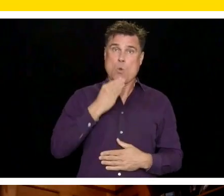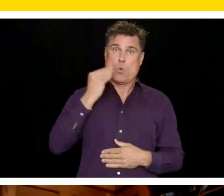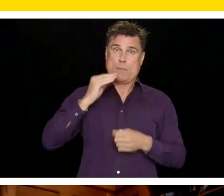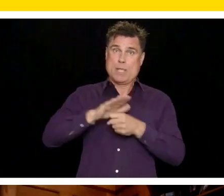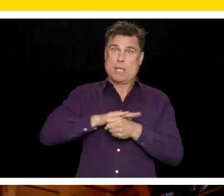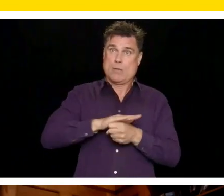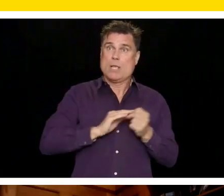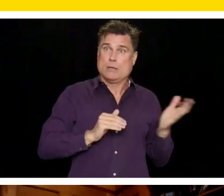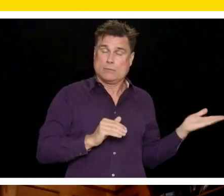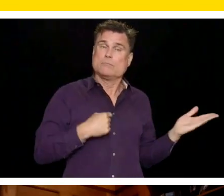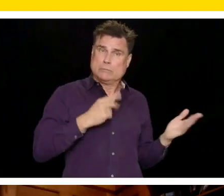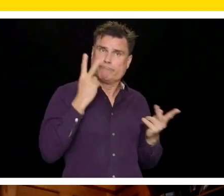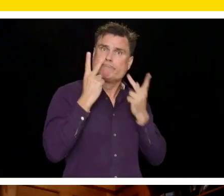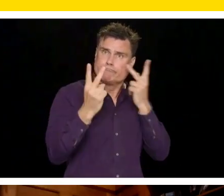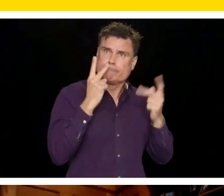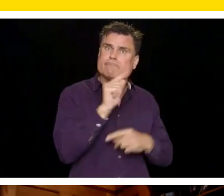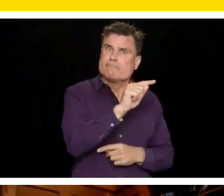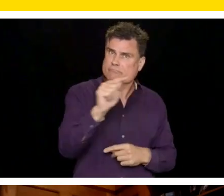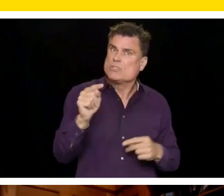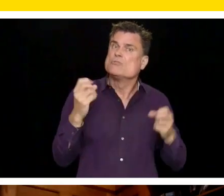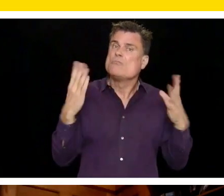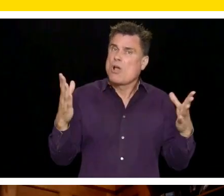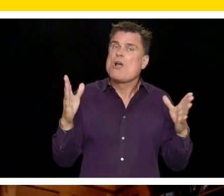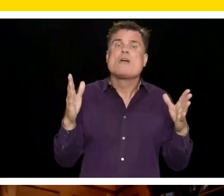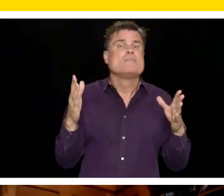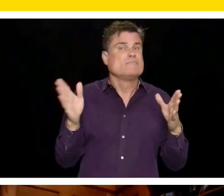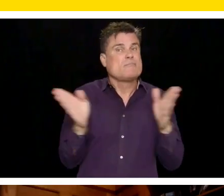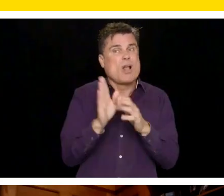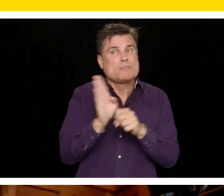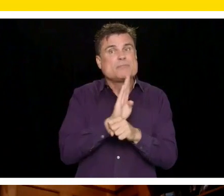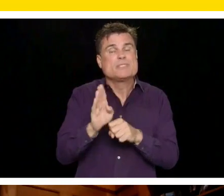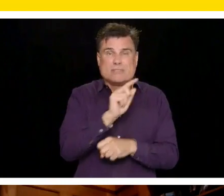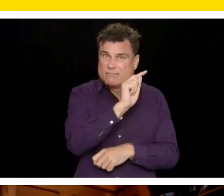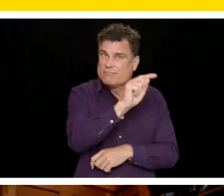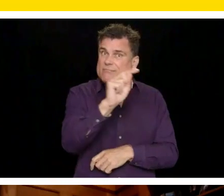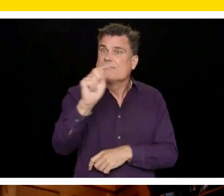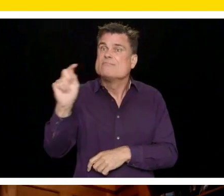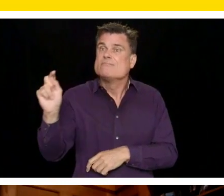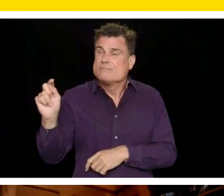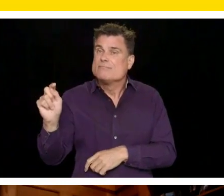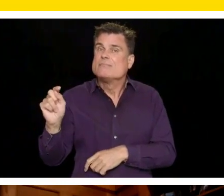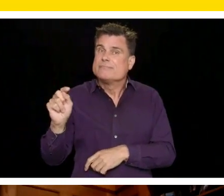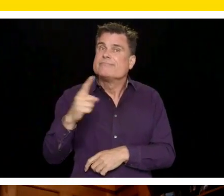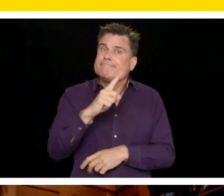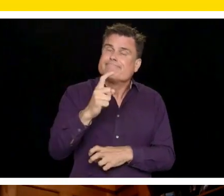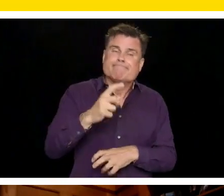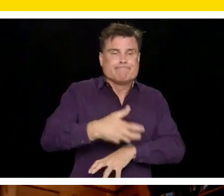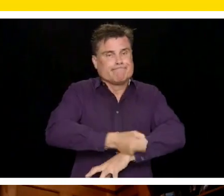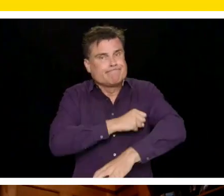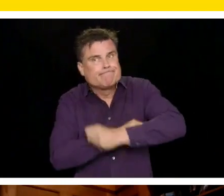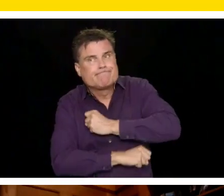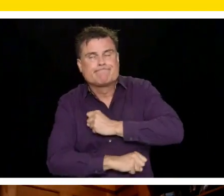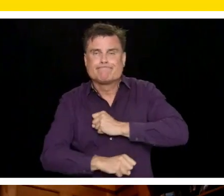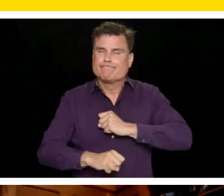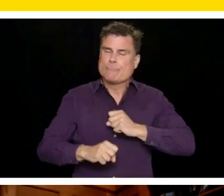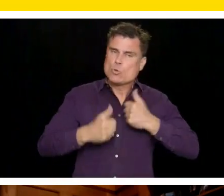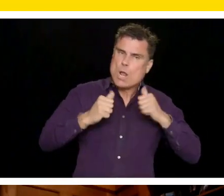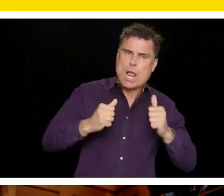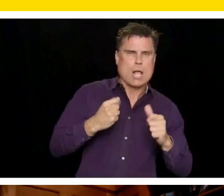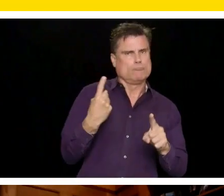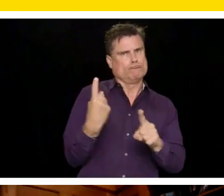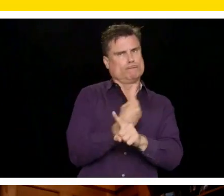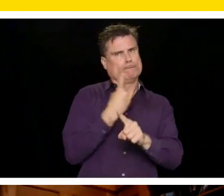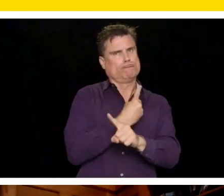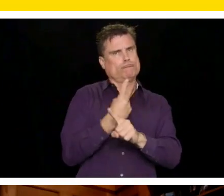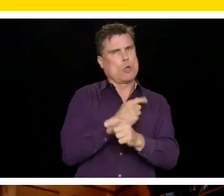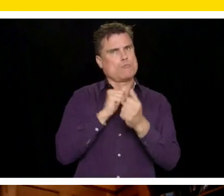we have received from people throughout our province. And we will start with the first question, which is, what is the